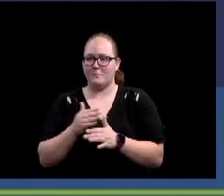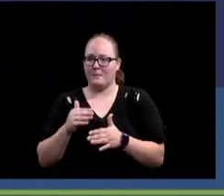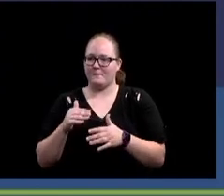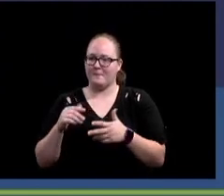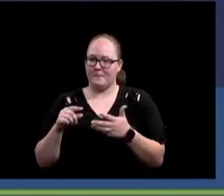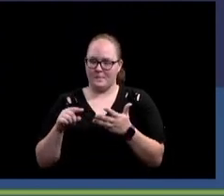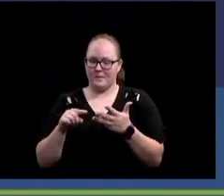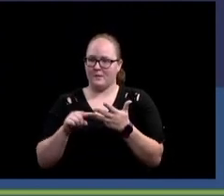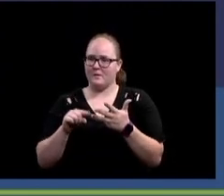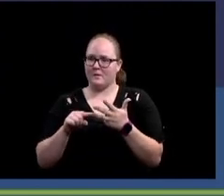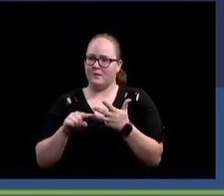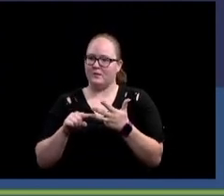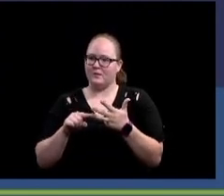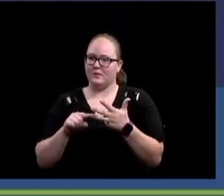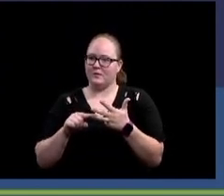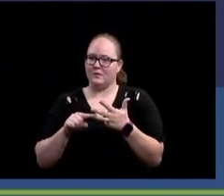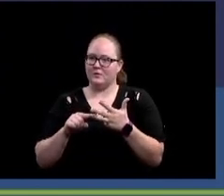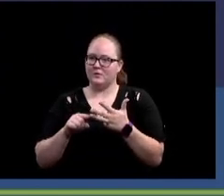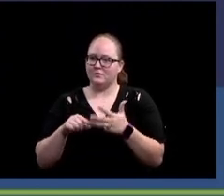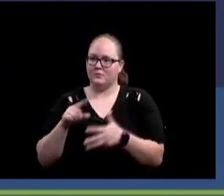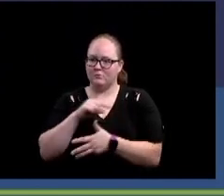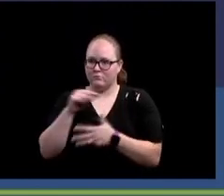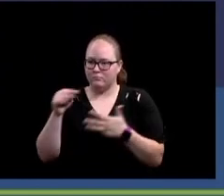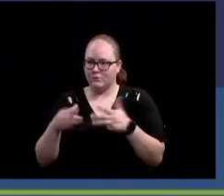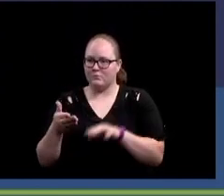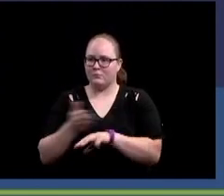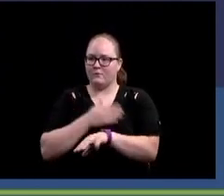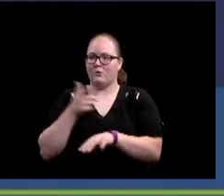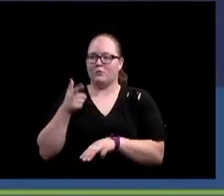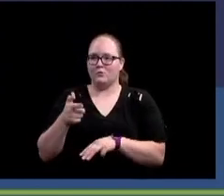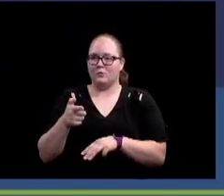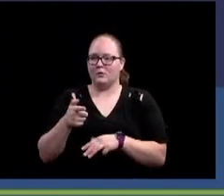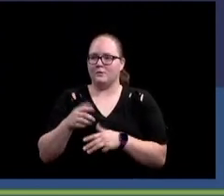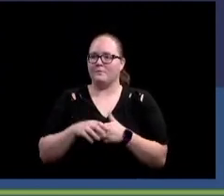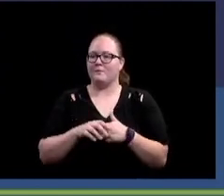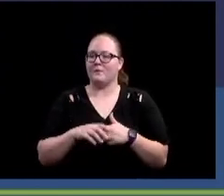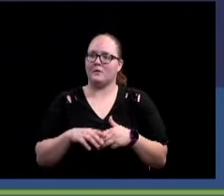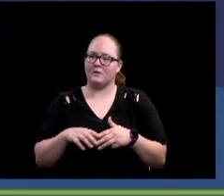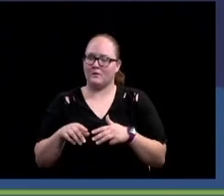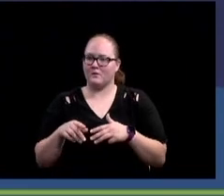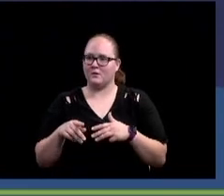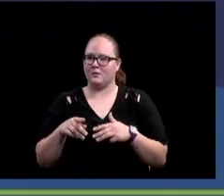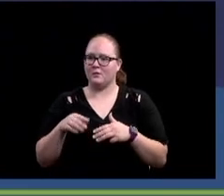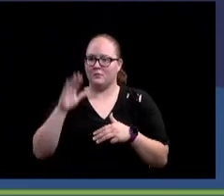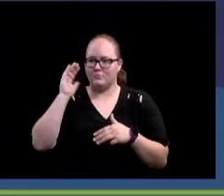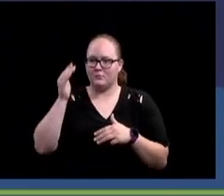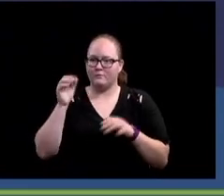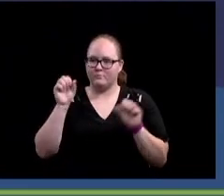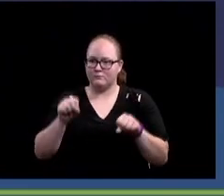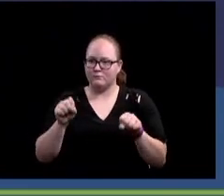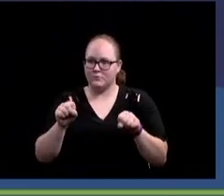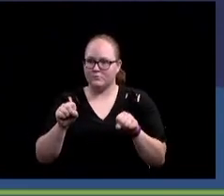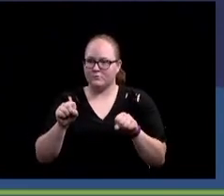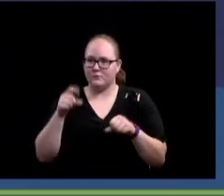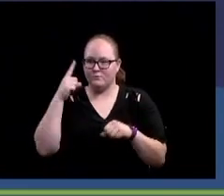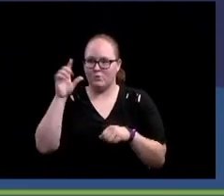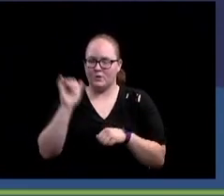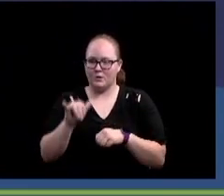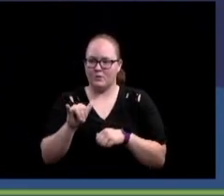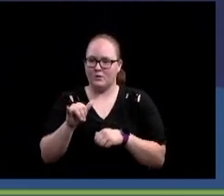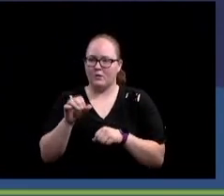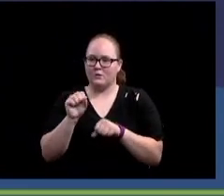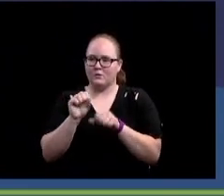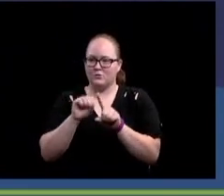we will only use the amount of force that appears reasonably necessary given the facts and circumstances of the encounter. A duty